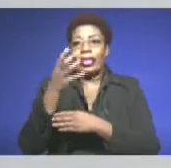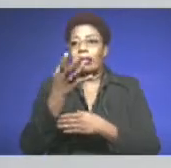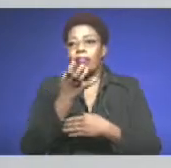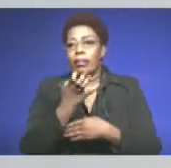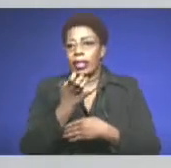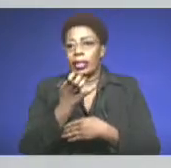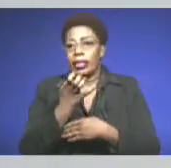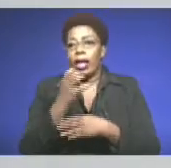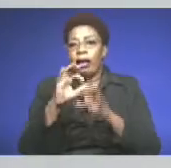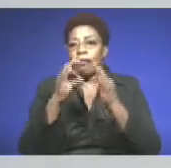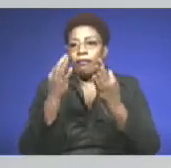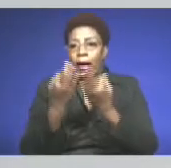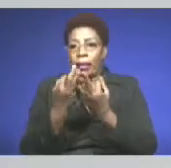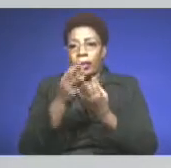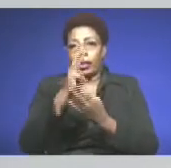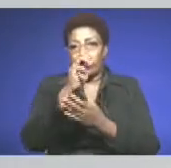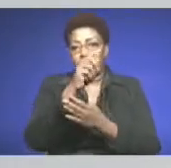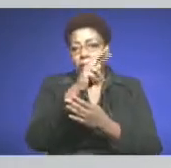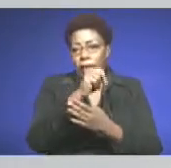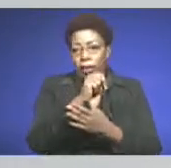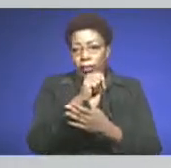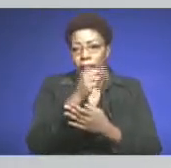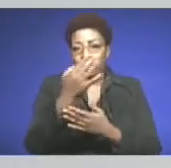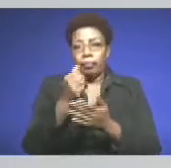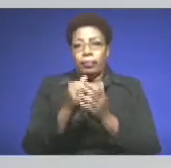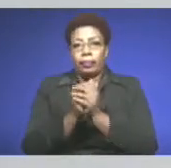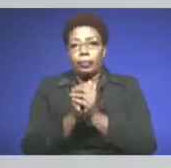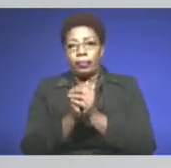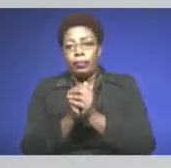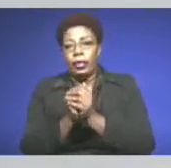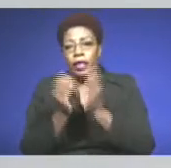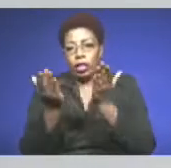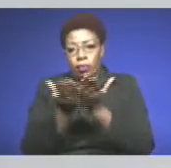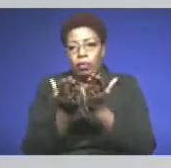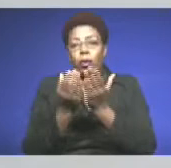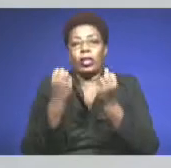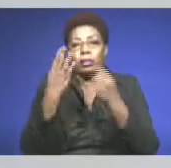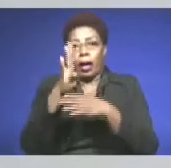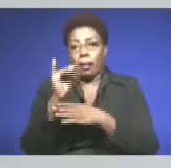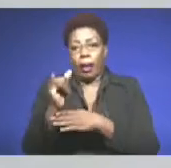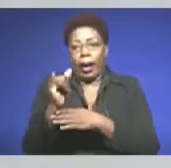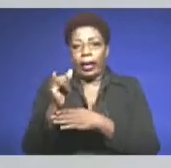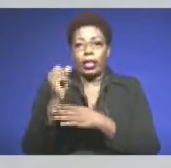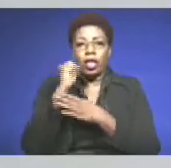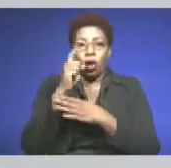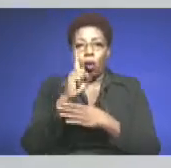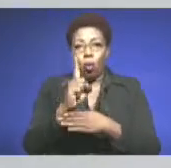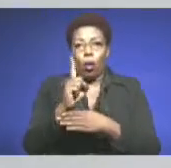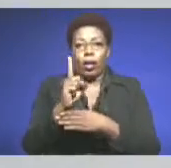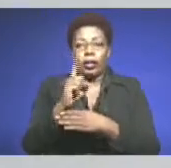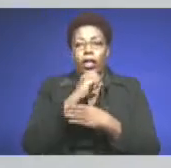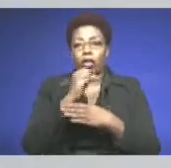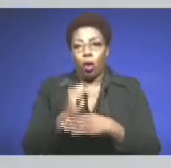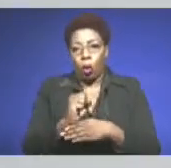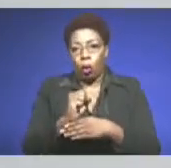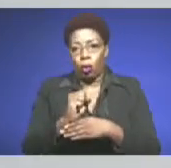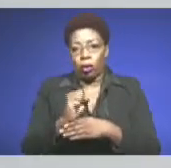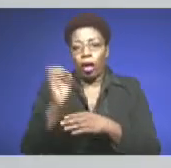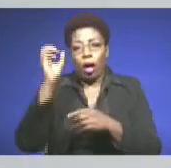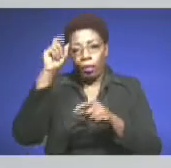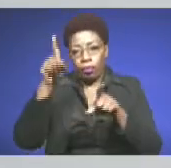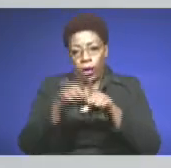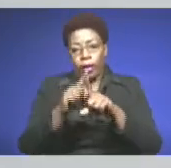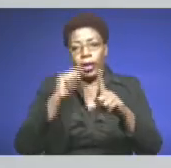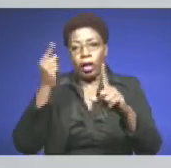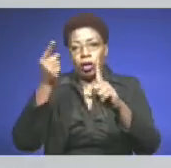media and public relations professional Tashina Robinson Blair. The book was inspired by Sierra's one-year-old brother, Roman. The family's goal